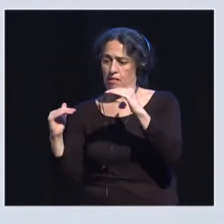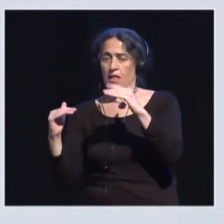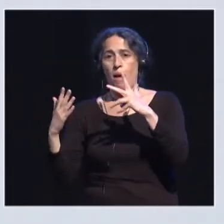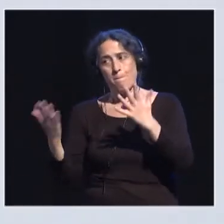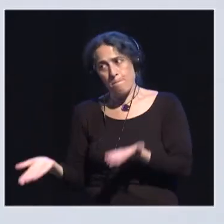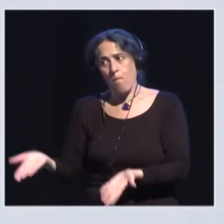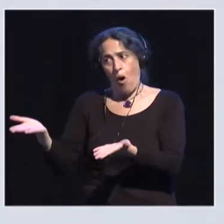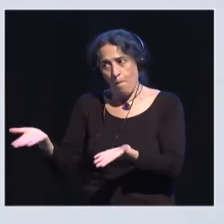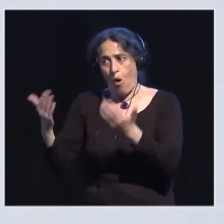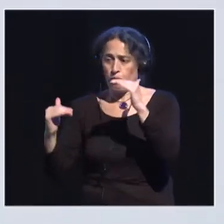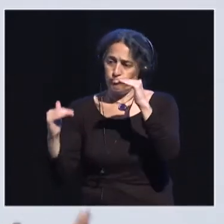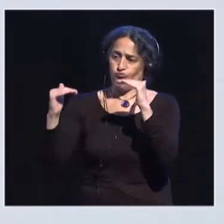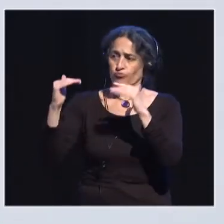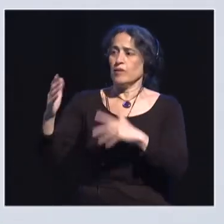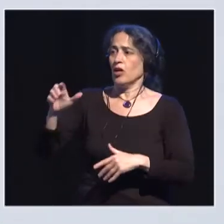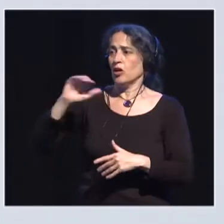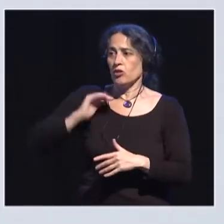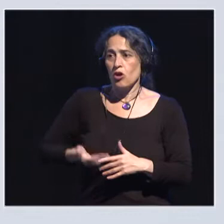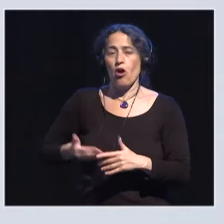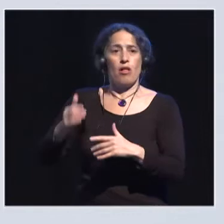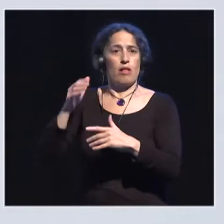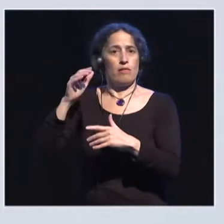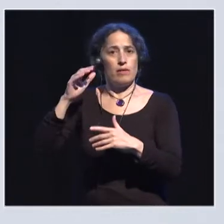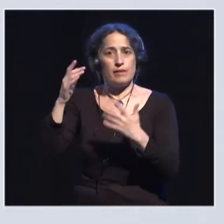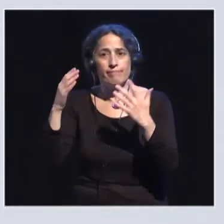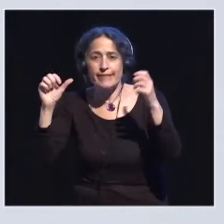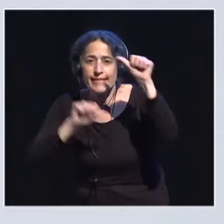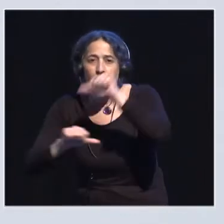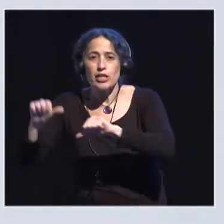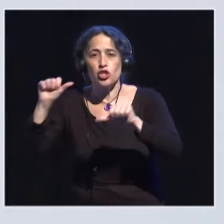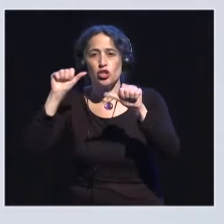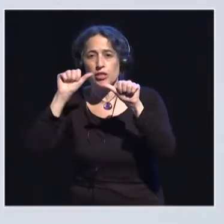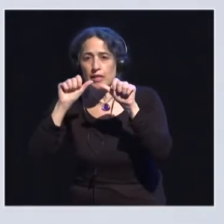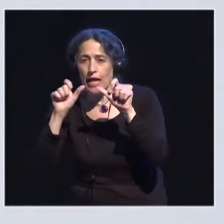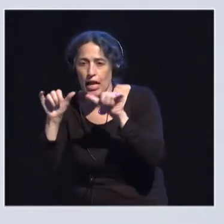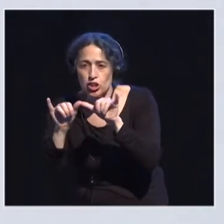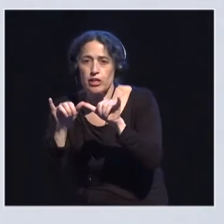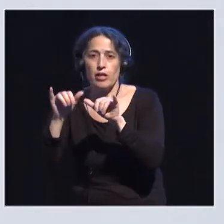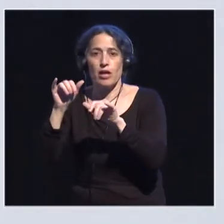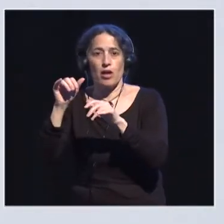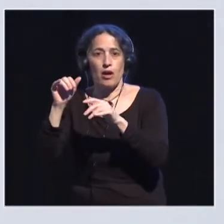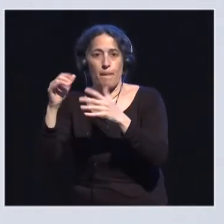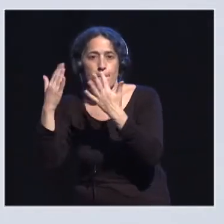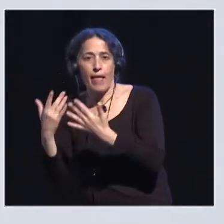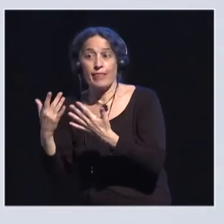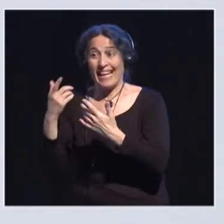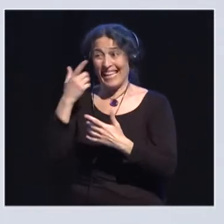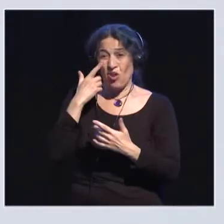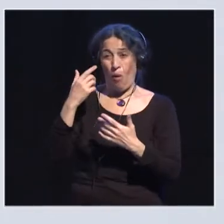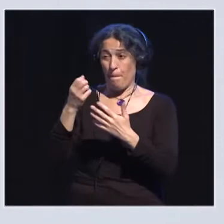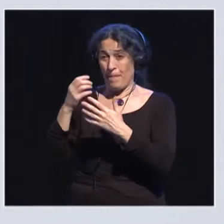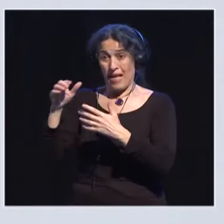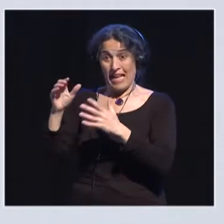math. We all know that more than 90% of a woman's income goes back into her family. If a woman is